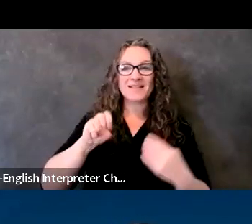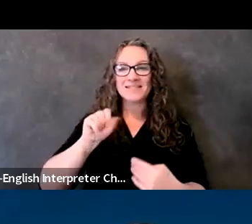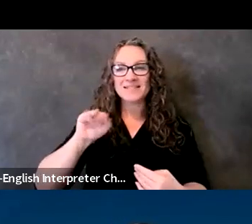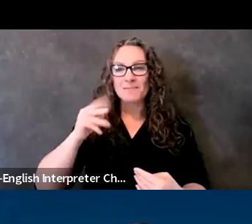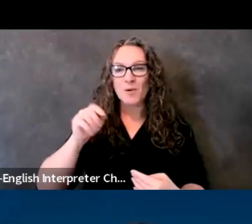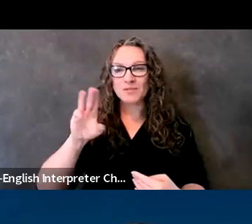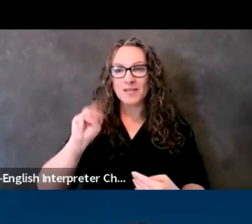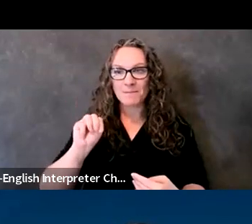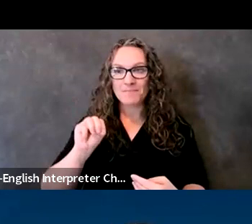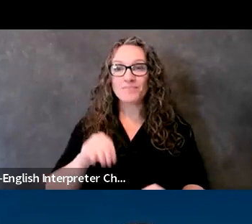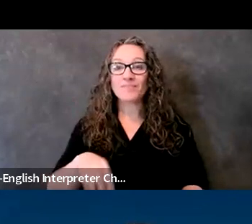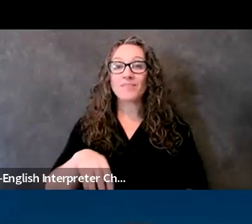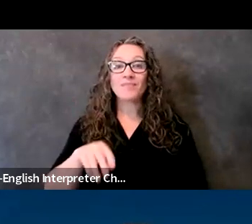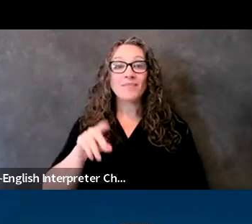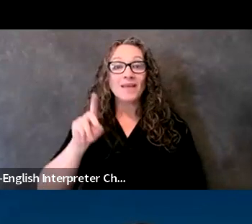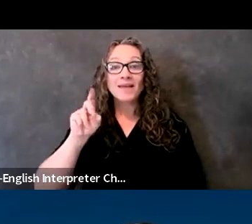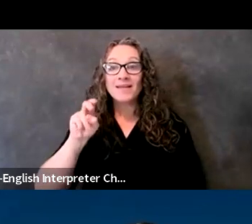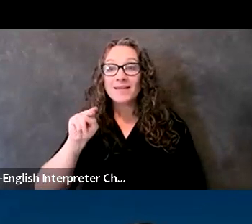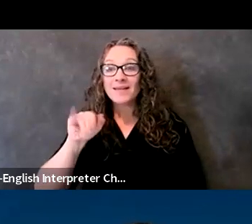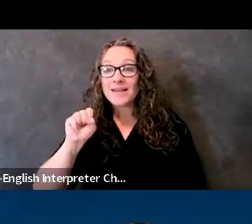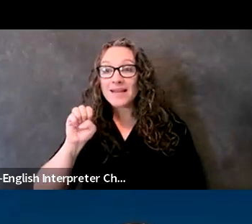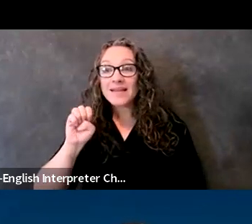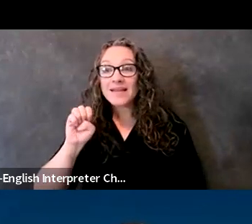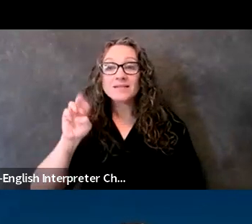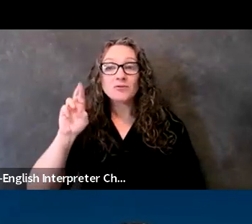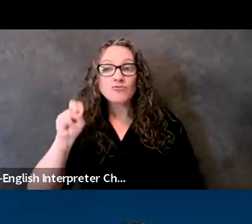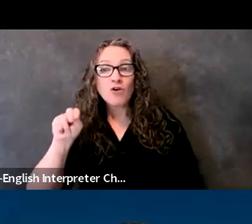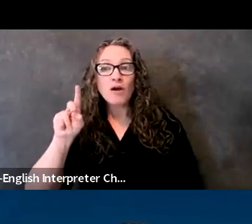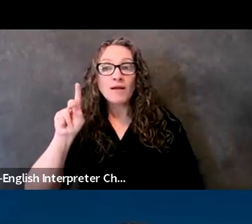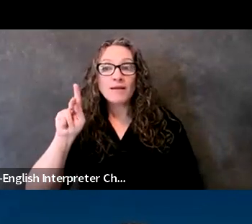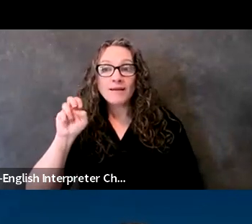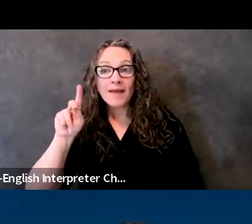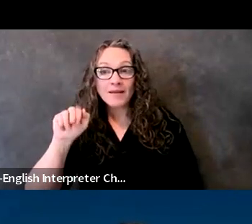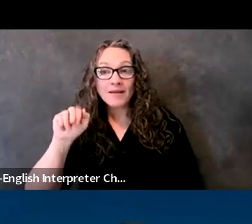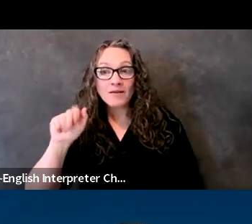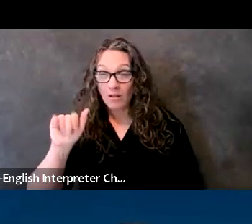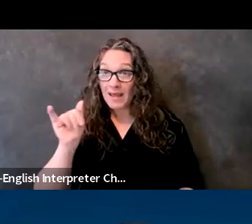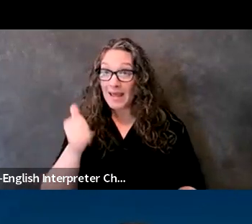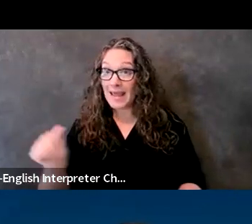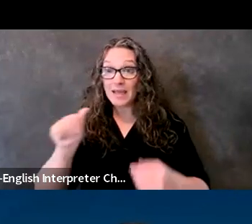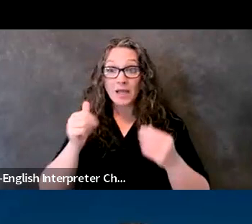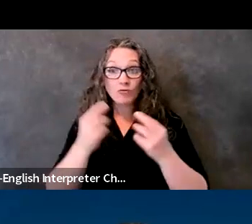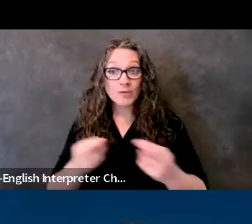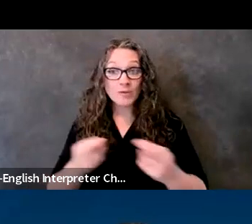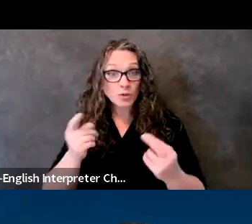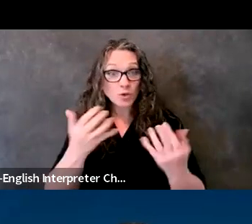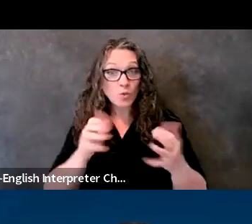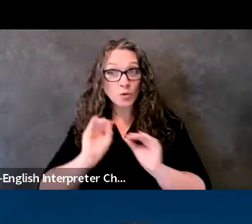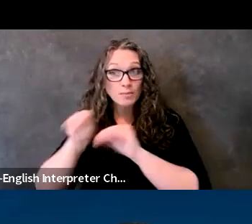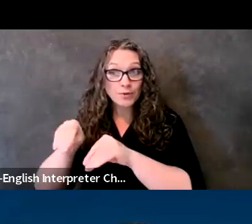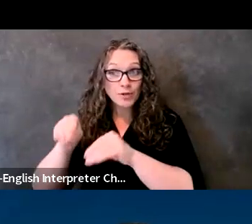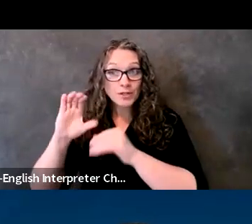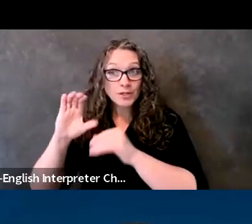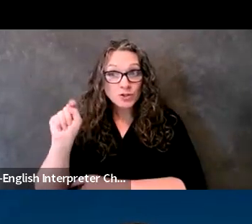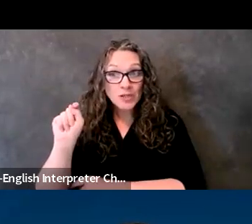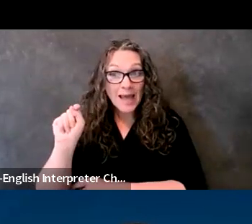Denise, Ron, or Kendall, are there any other resources we could drop in the chat? If so, will you unmute and with